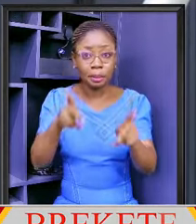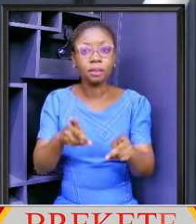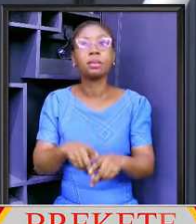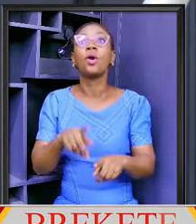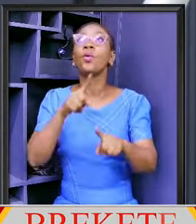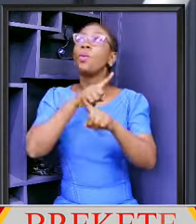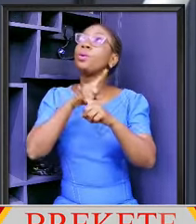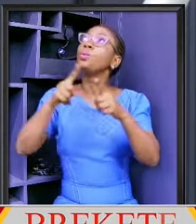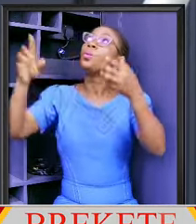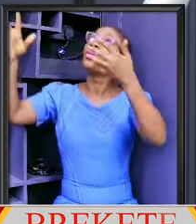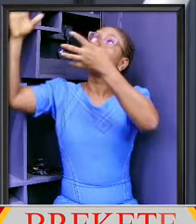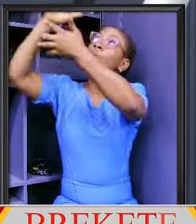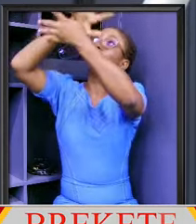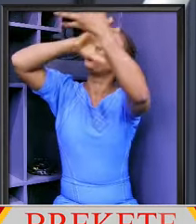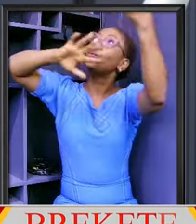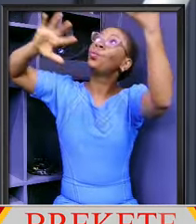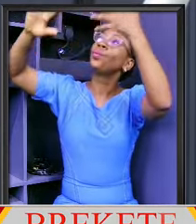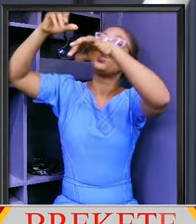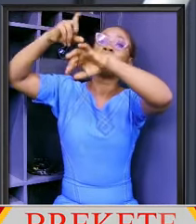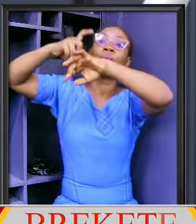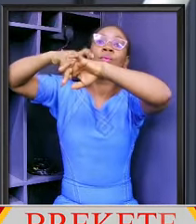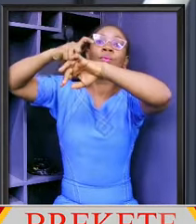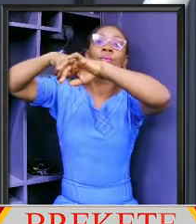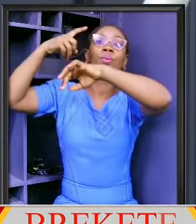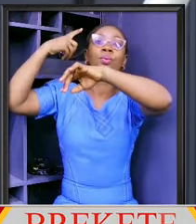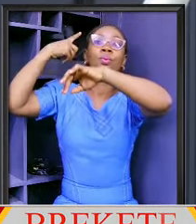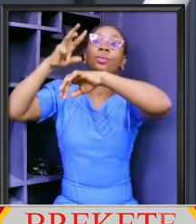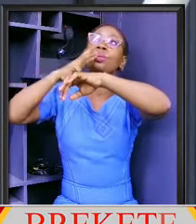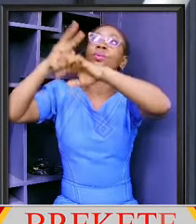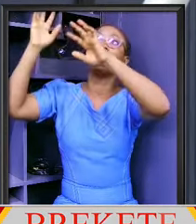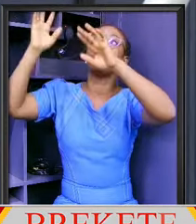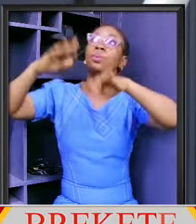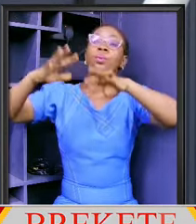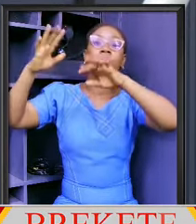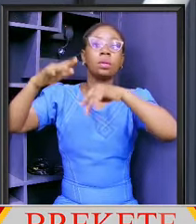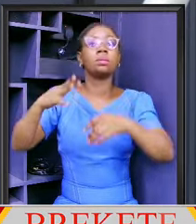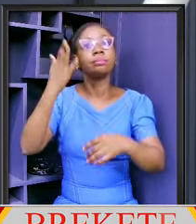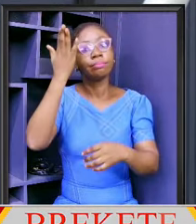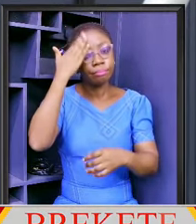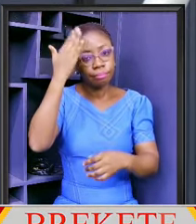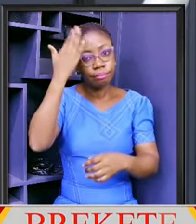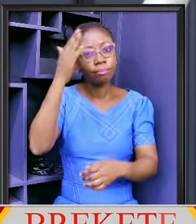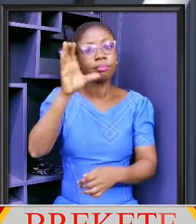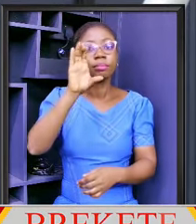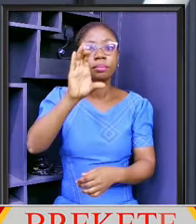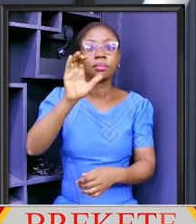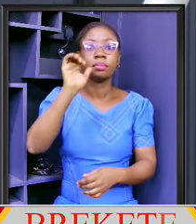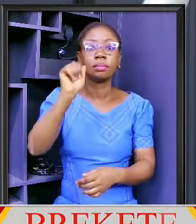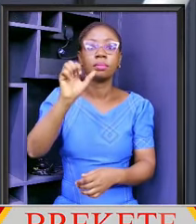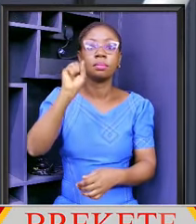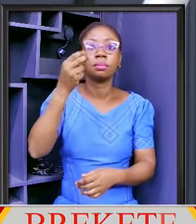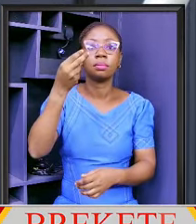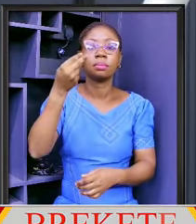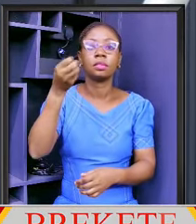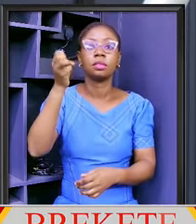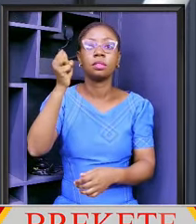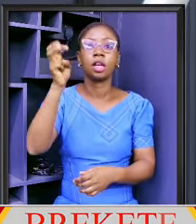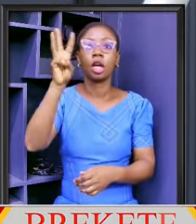don't set, all this cashew plantation for Abuja, now it be their meeting point. They go